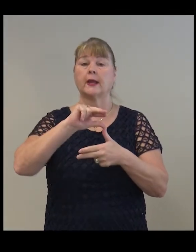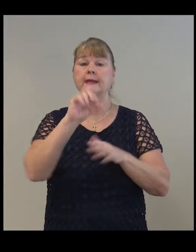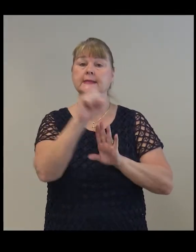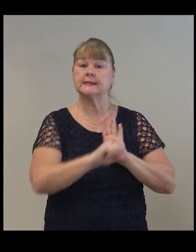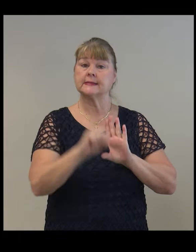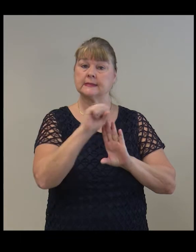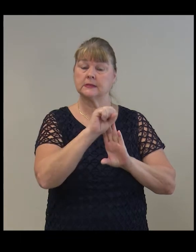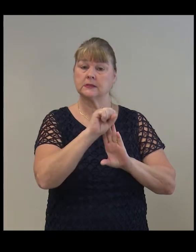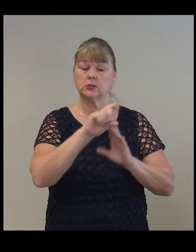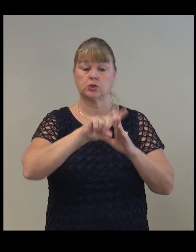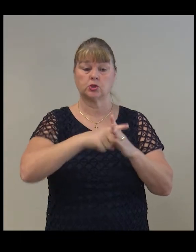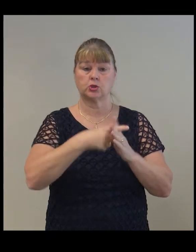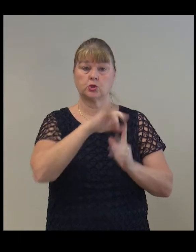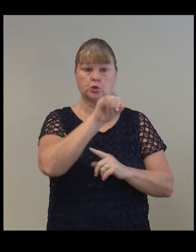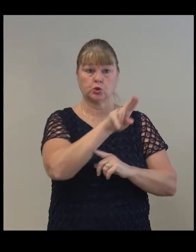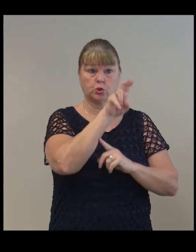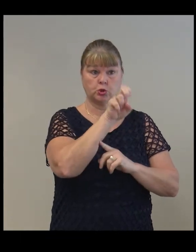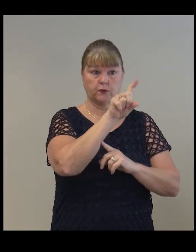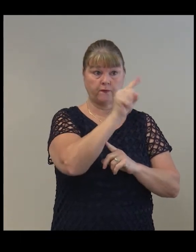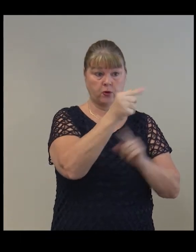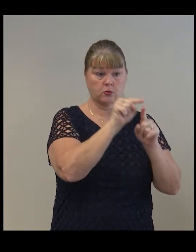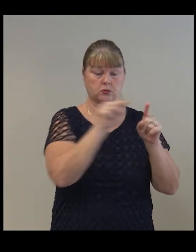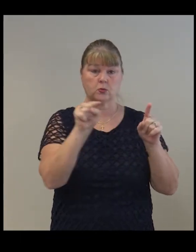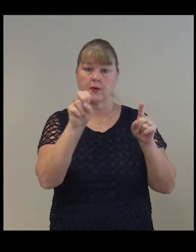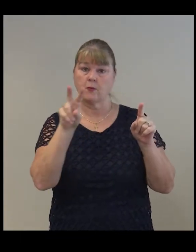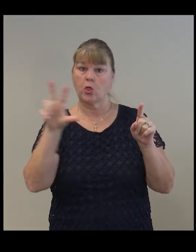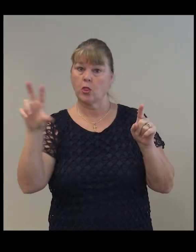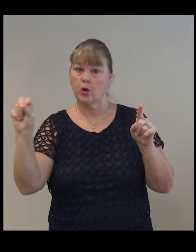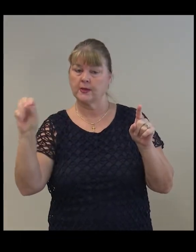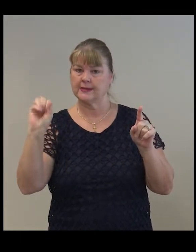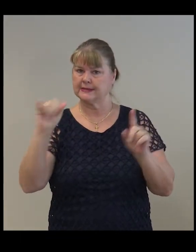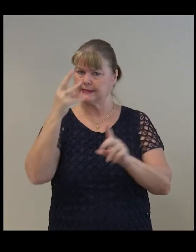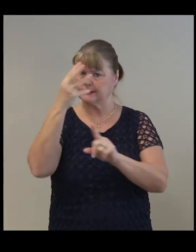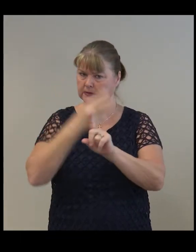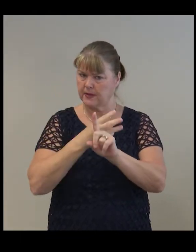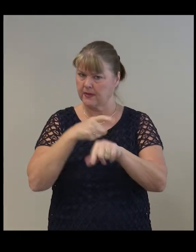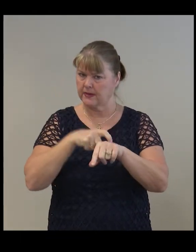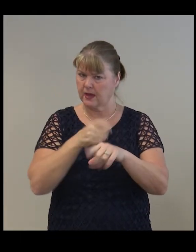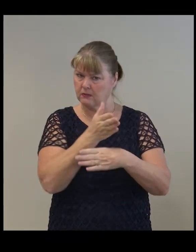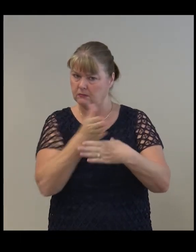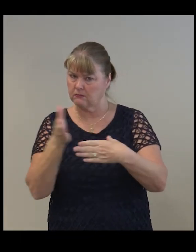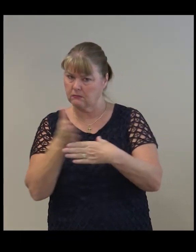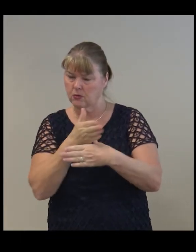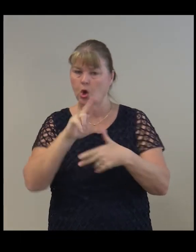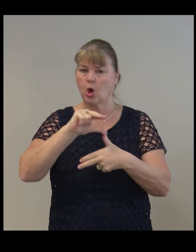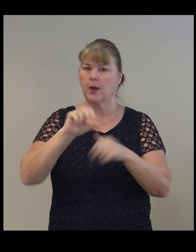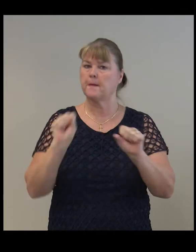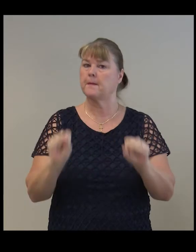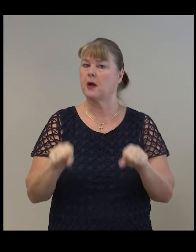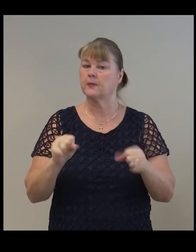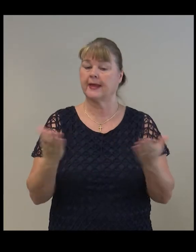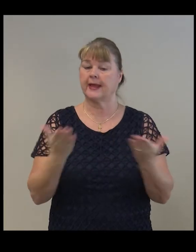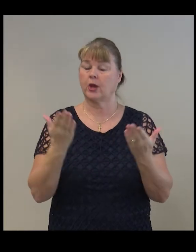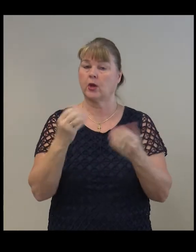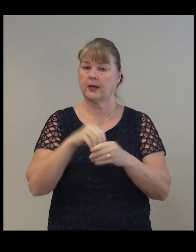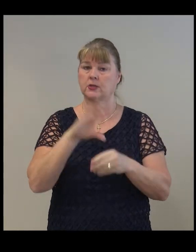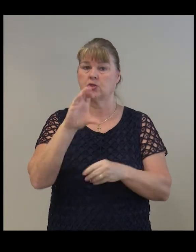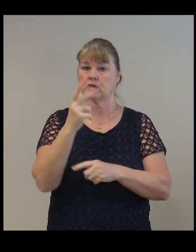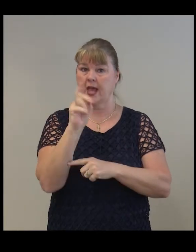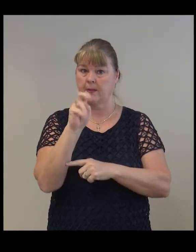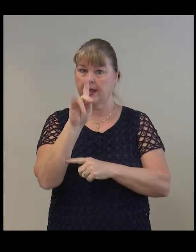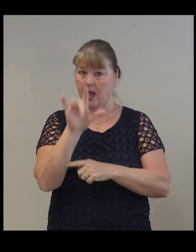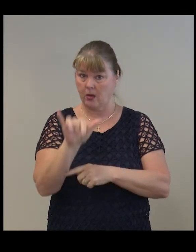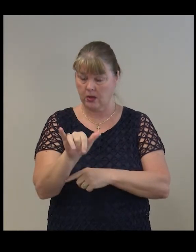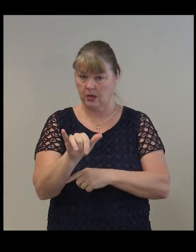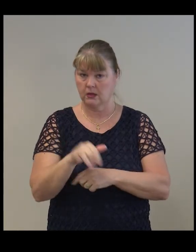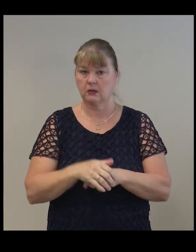the 1st to November the 30th. That is a 6-month time span that hurricanes are possible here within Chatham County. Hurricanes are